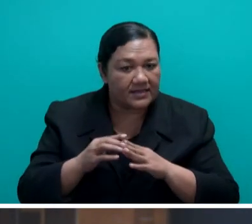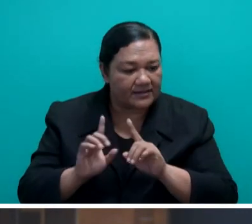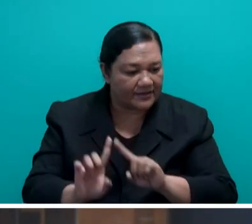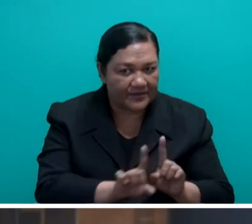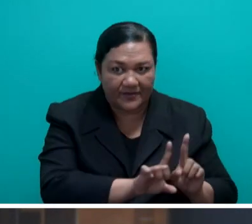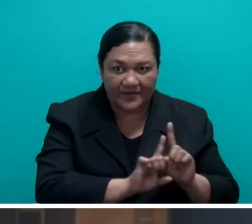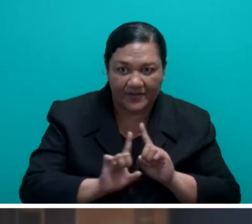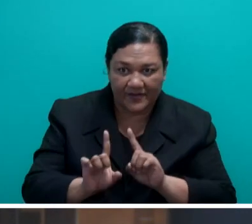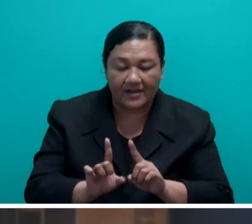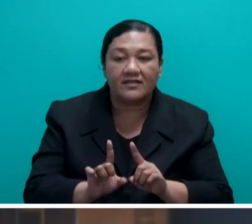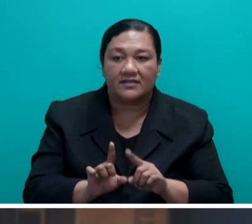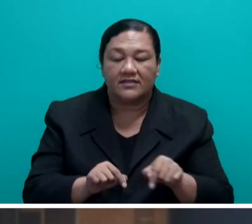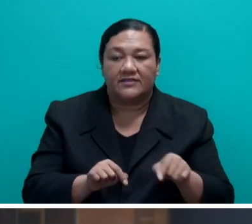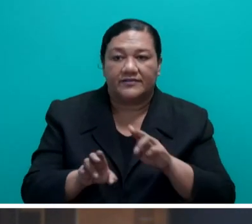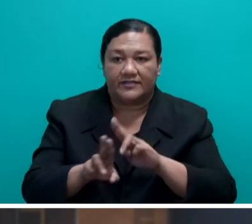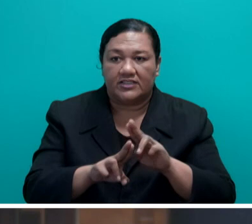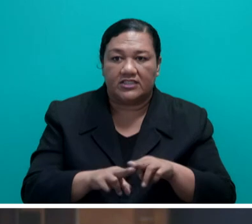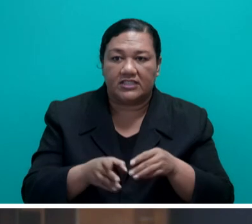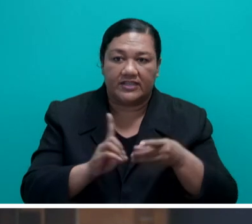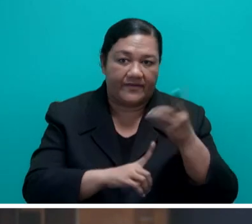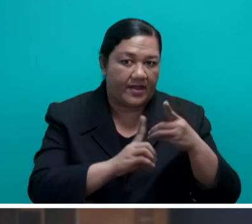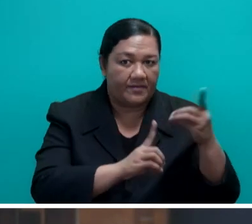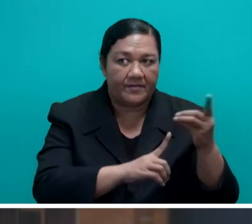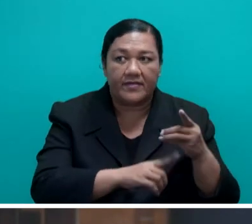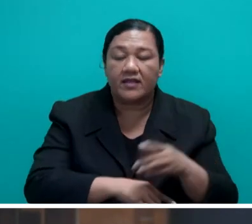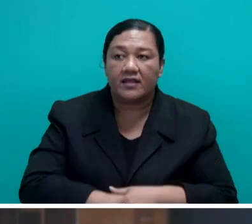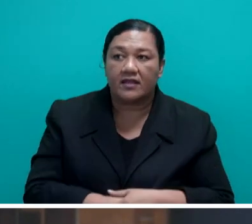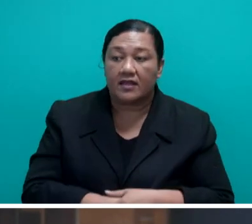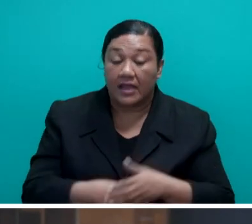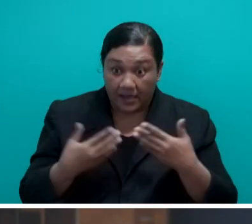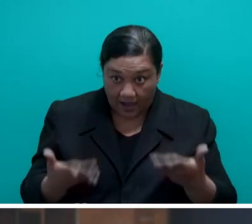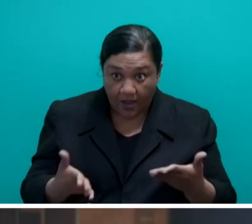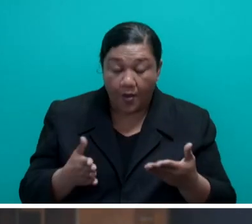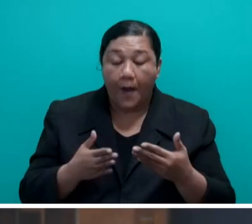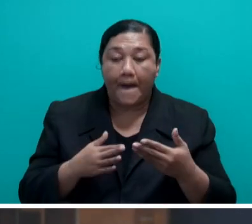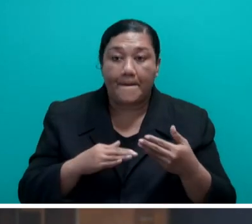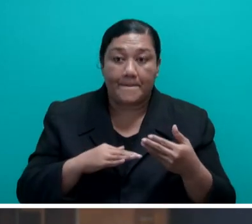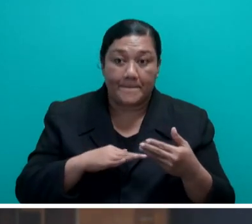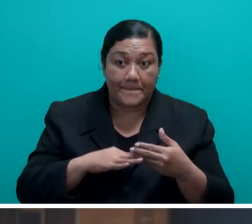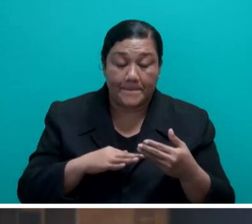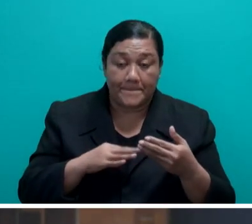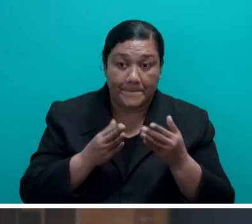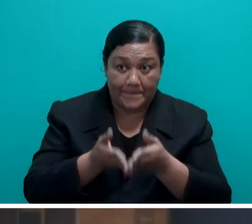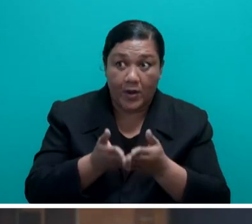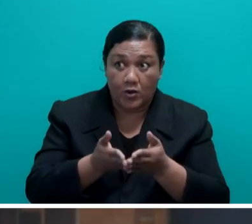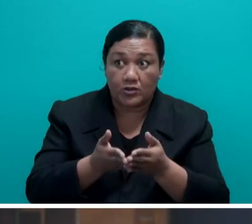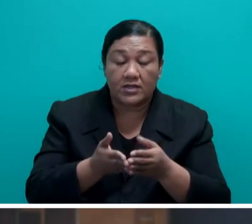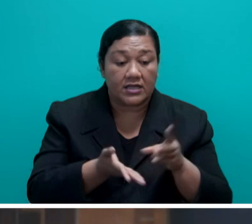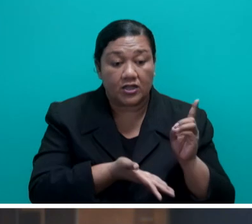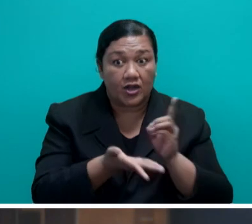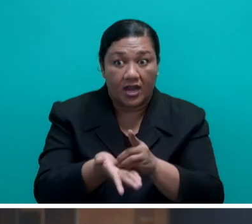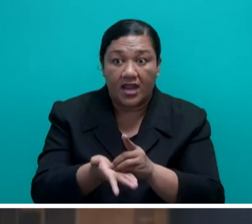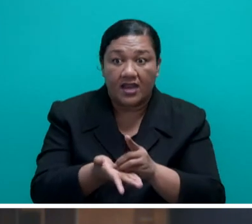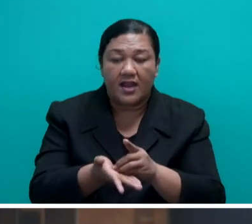Last month I was in Perth to receive the Guardian-class patrol boat, RFNS Pomau, donated by the Australian